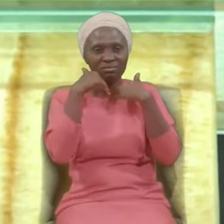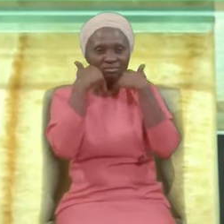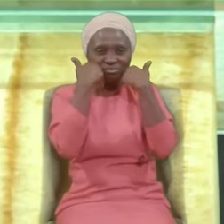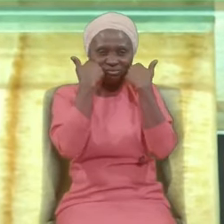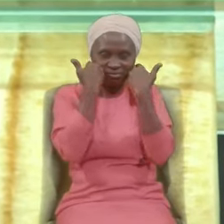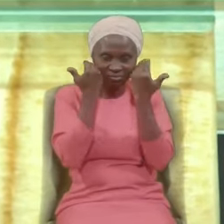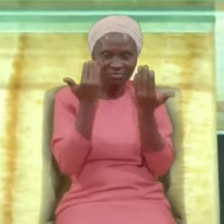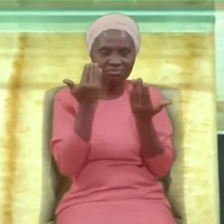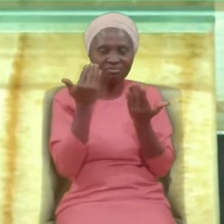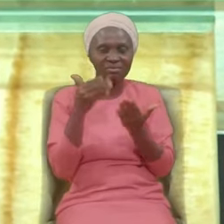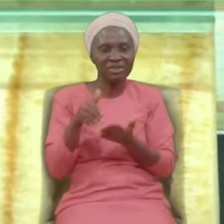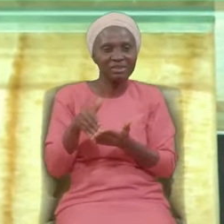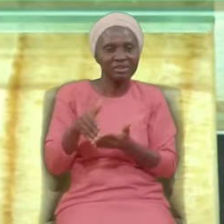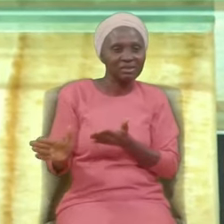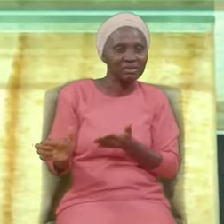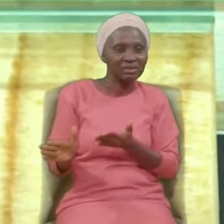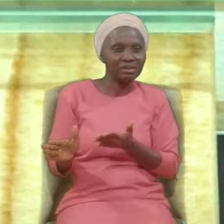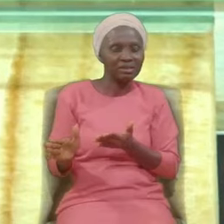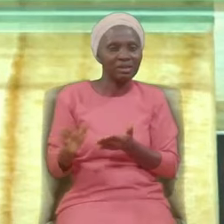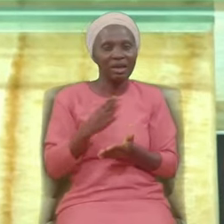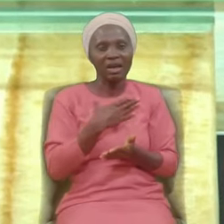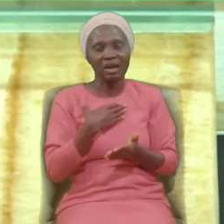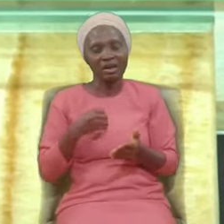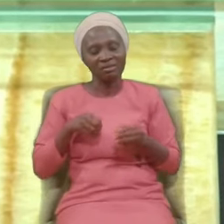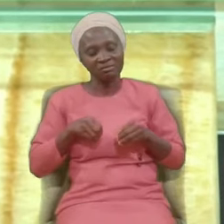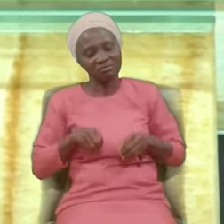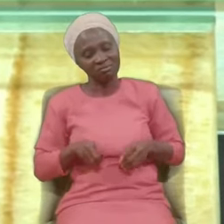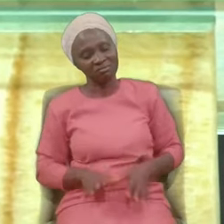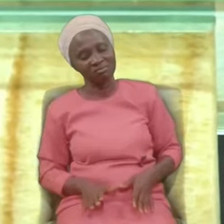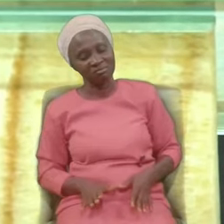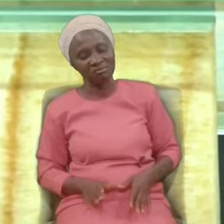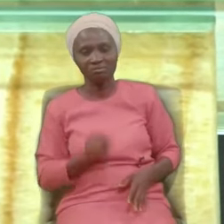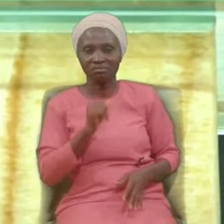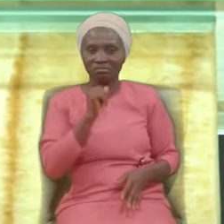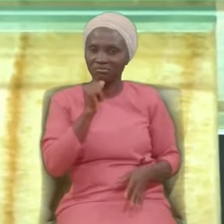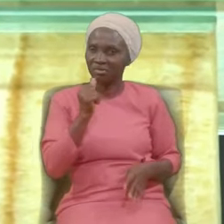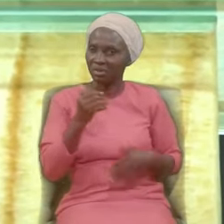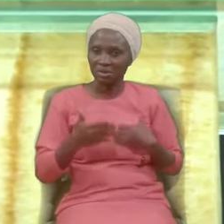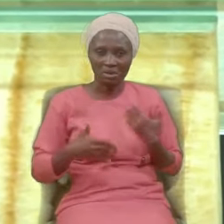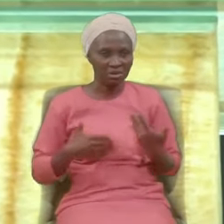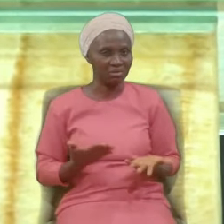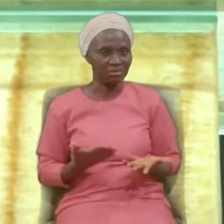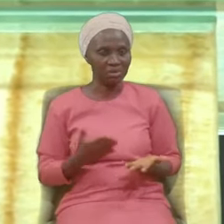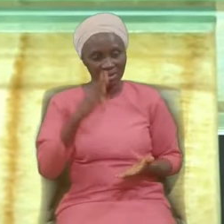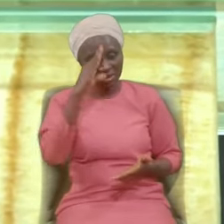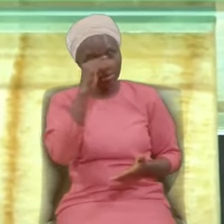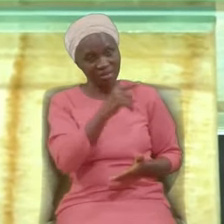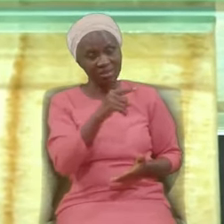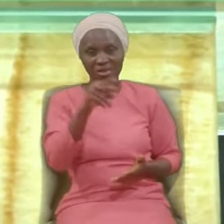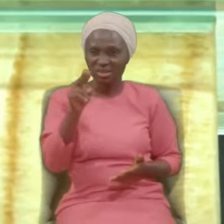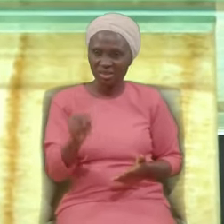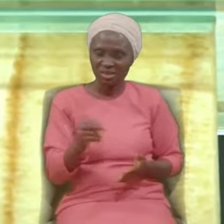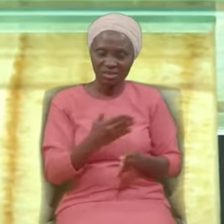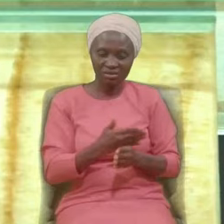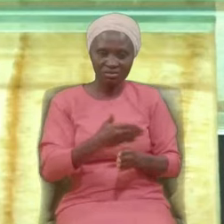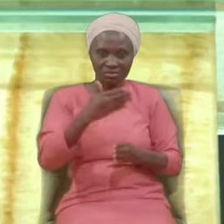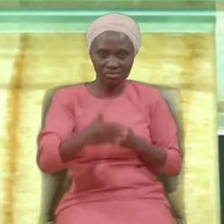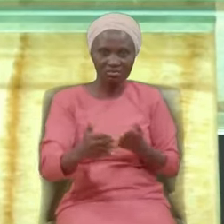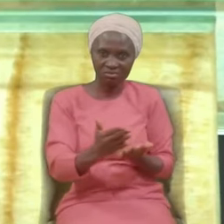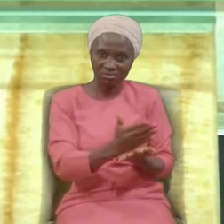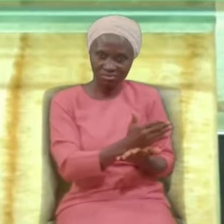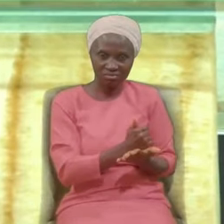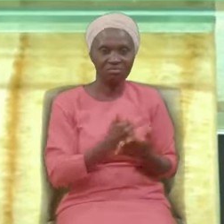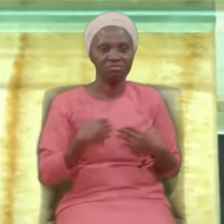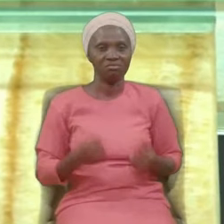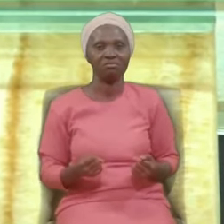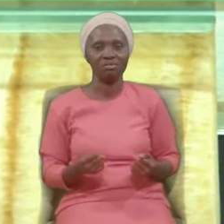despised, depressed, unhappy. He needed total recovery.